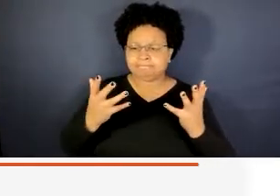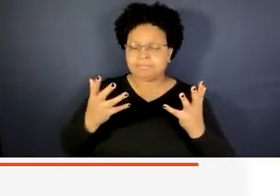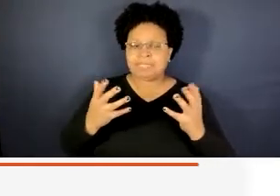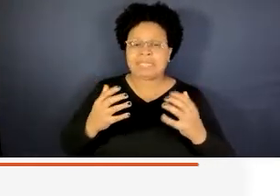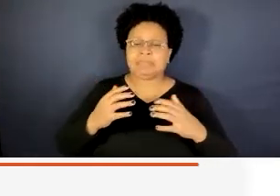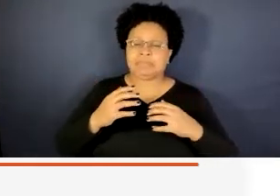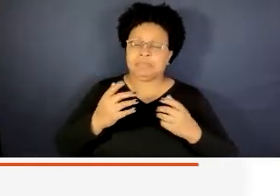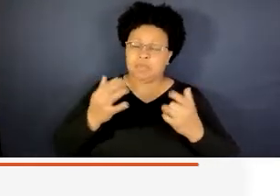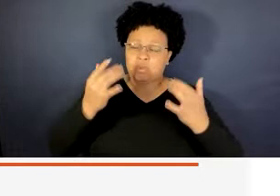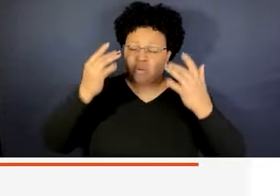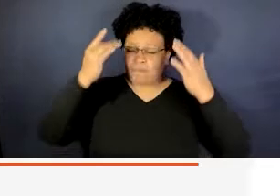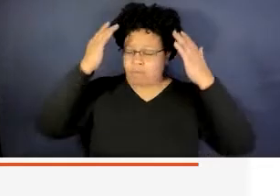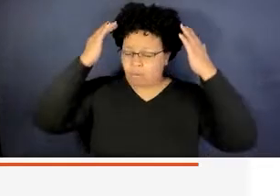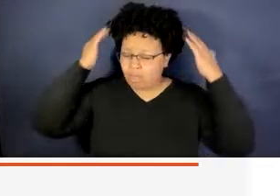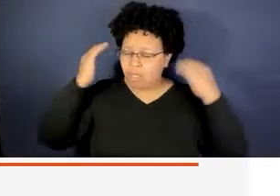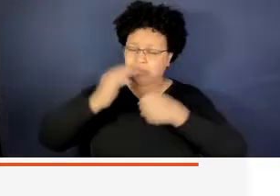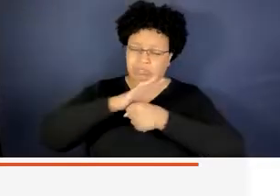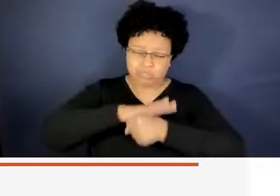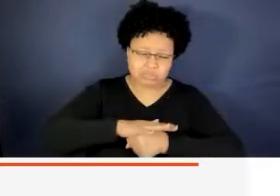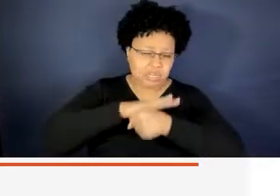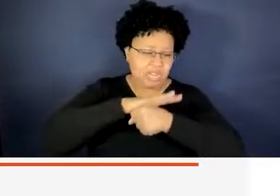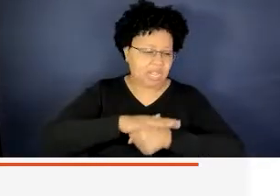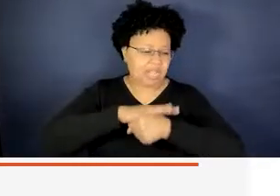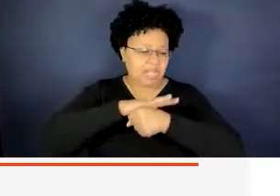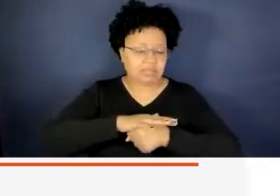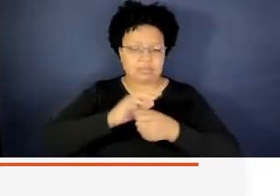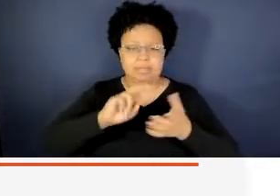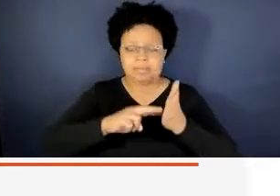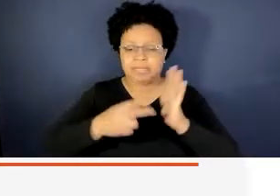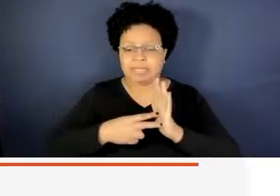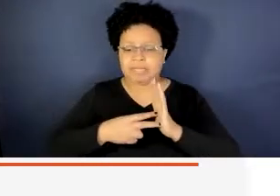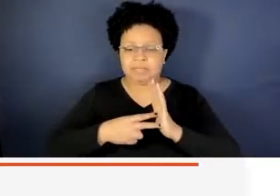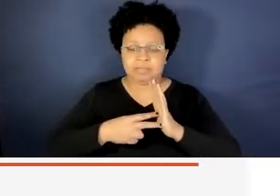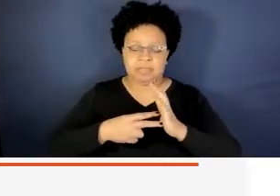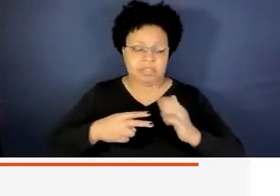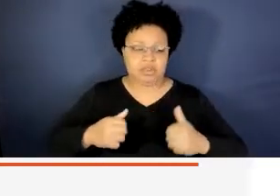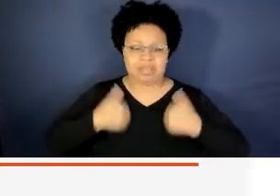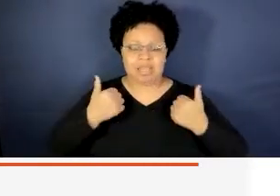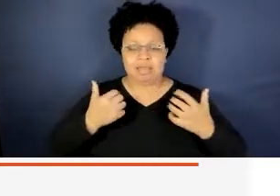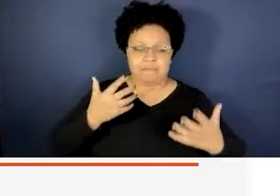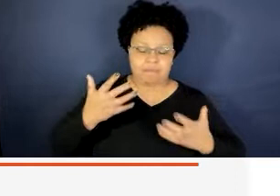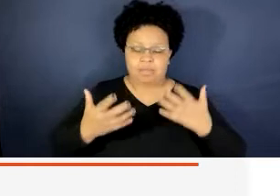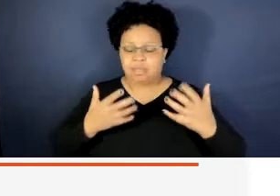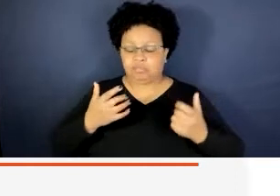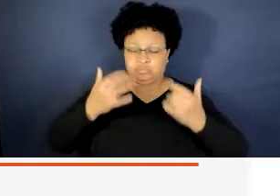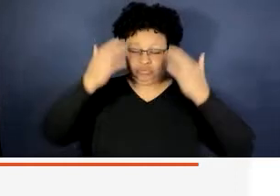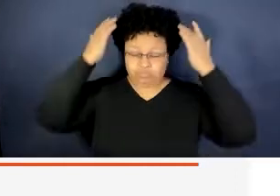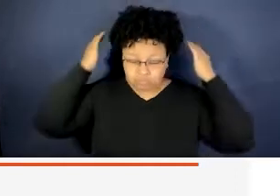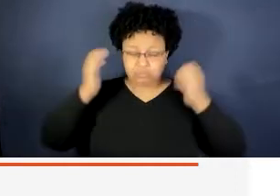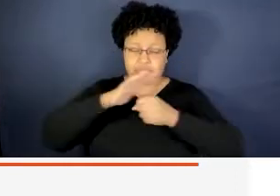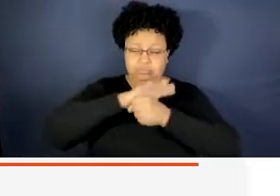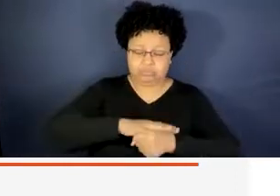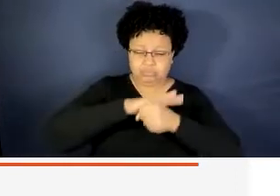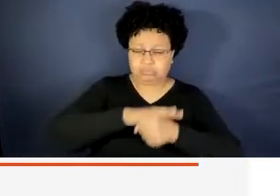stress that triggers people to get dysregulated, and it is so stressful and so overwhelming that people have a